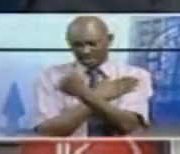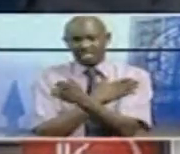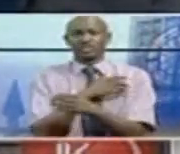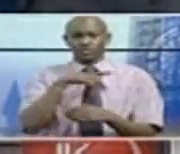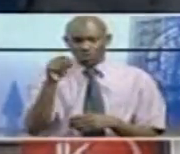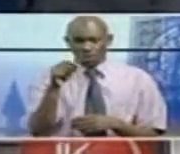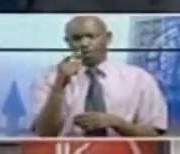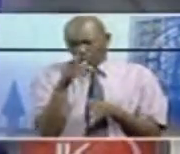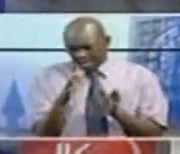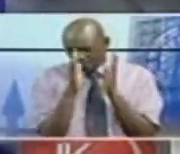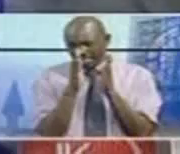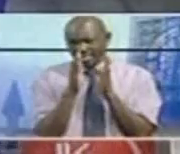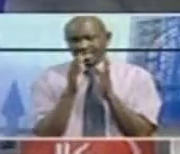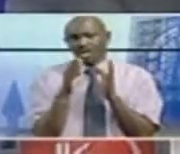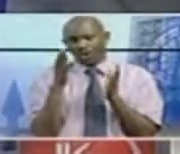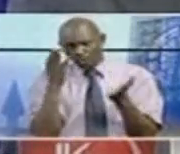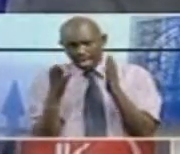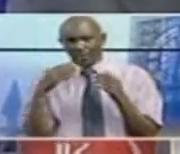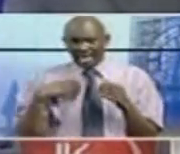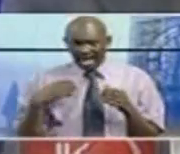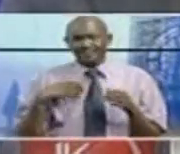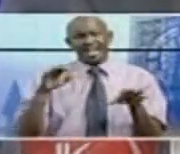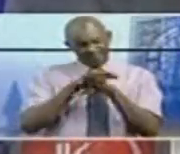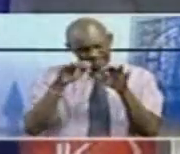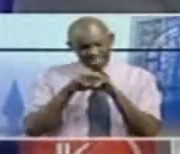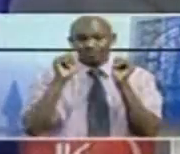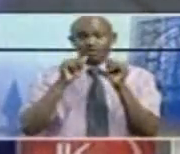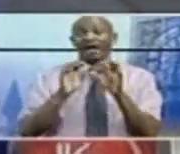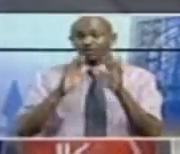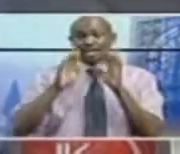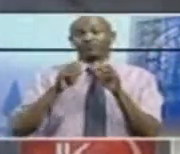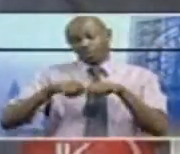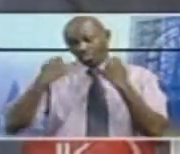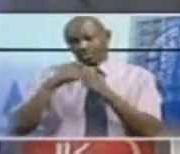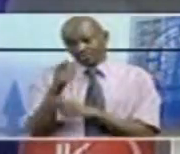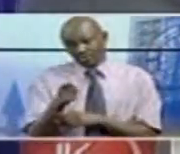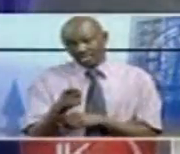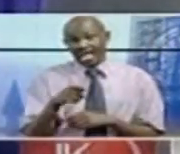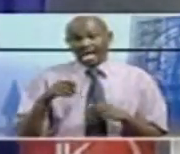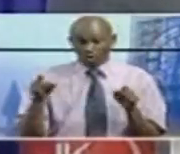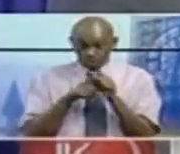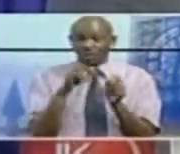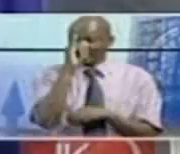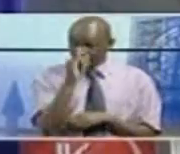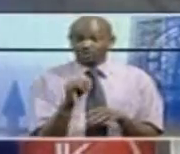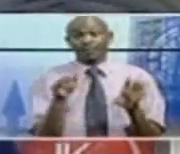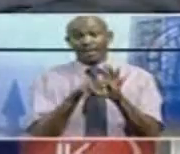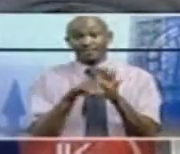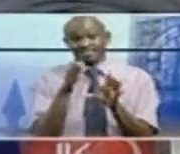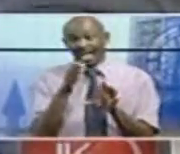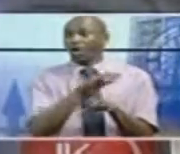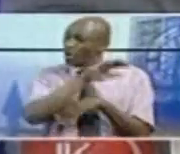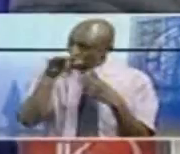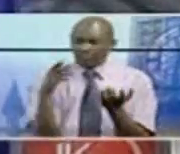go one way where acrimony and enmity can be avoided. And it is also an entitlement of individual members across